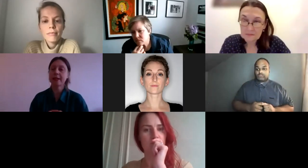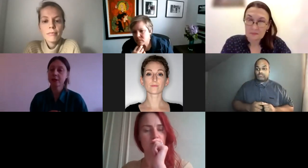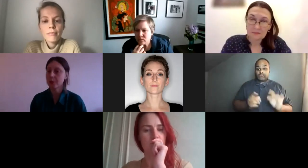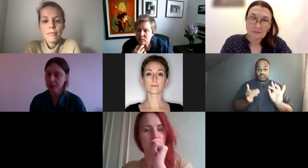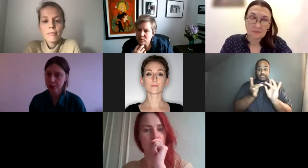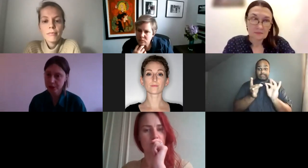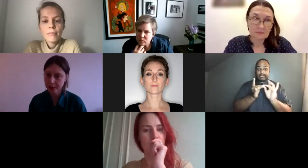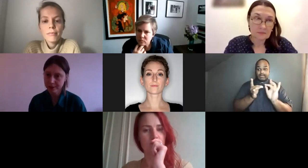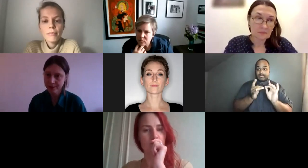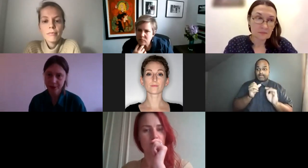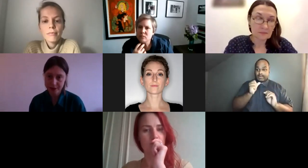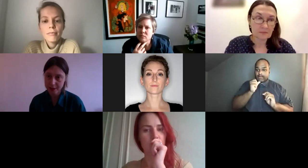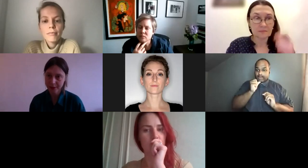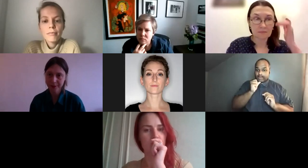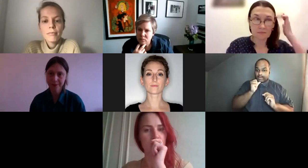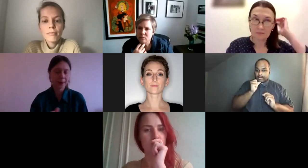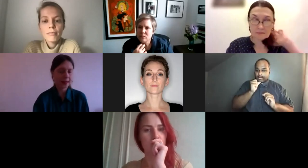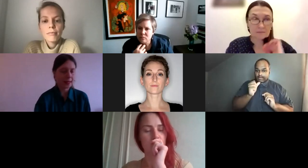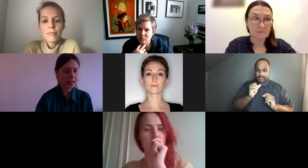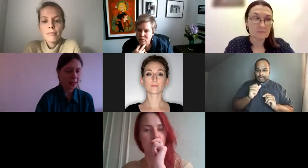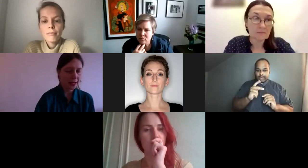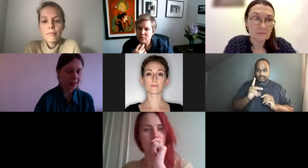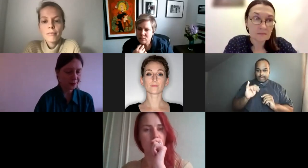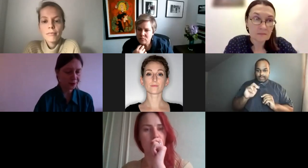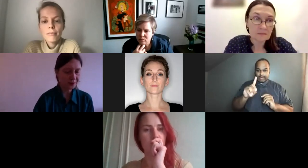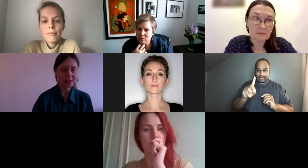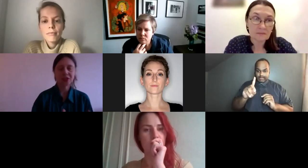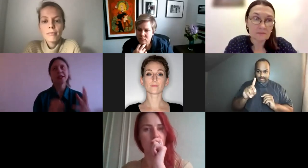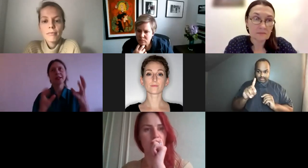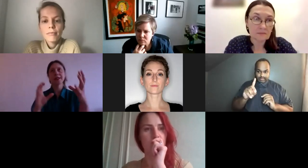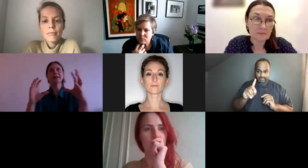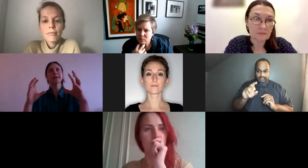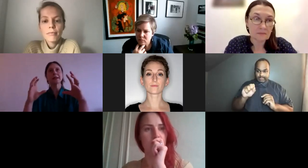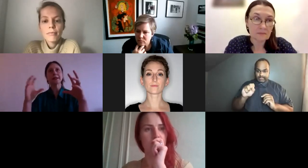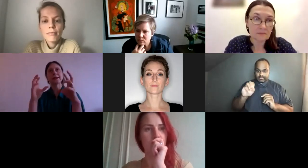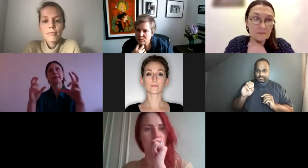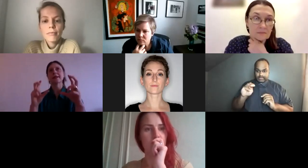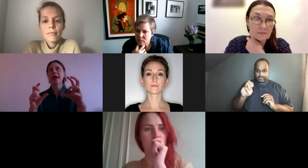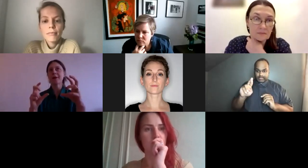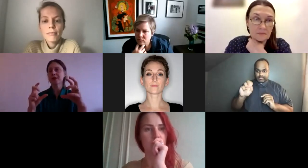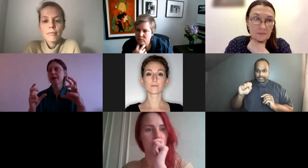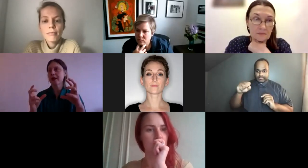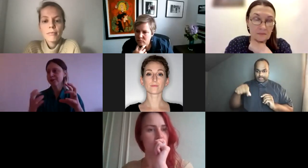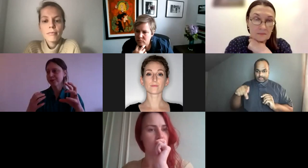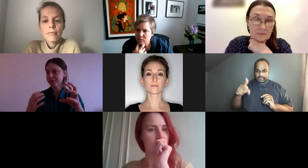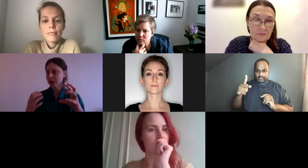Not Kind Komsomolsk, for example. And she